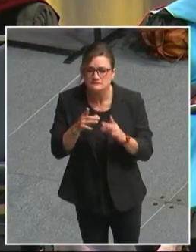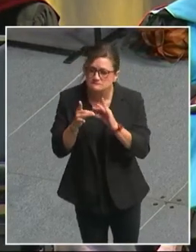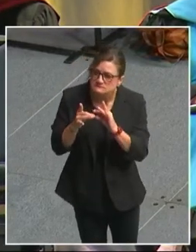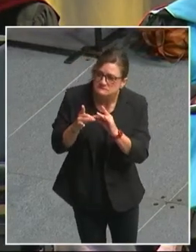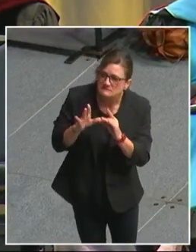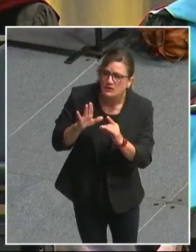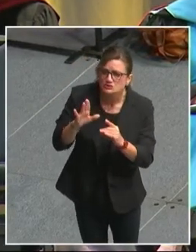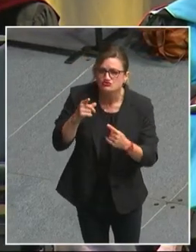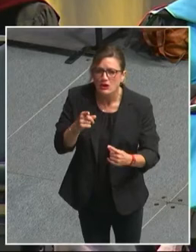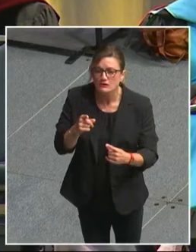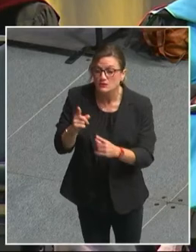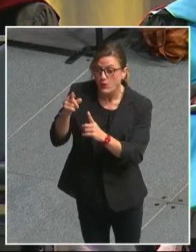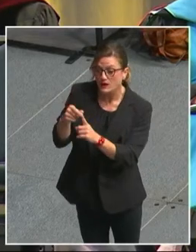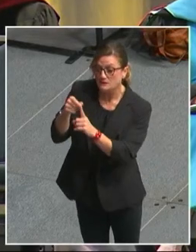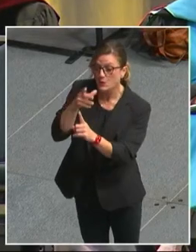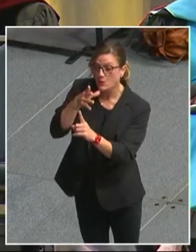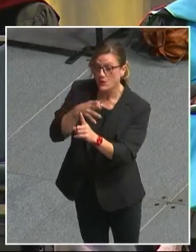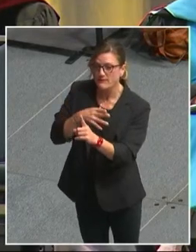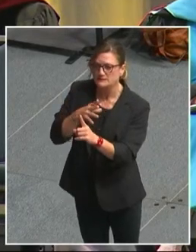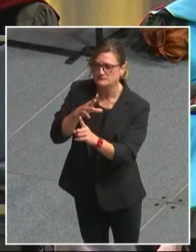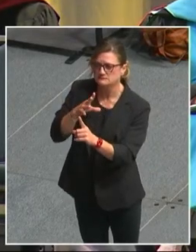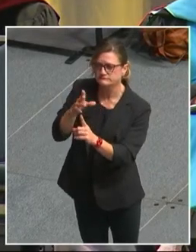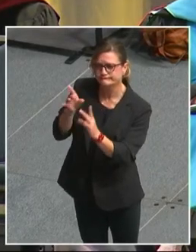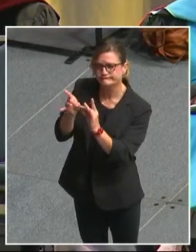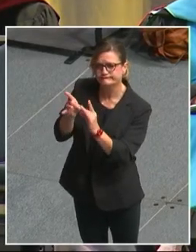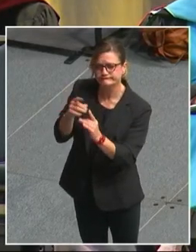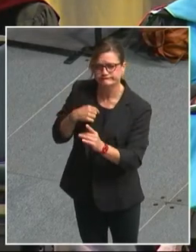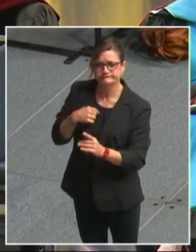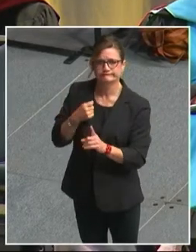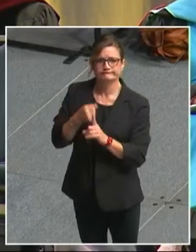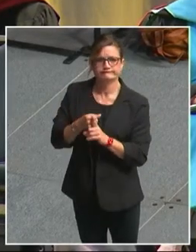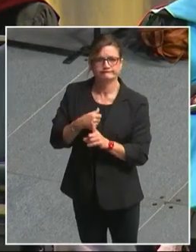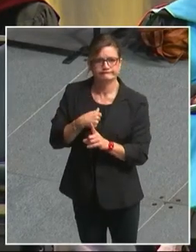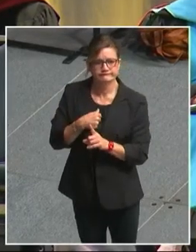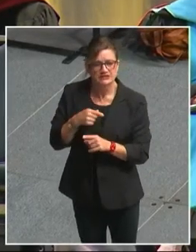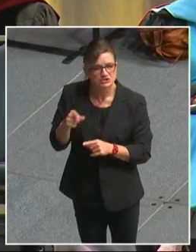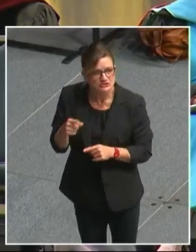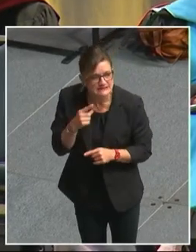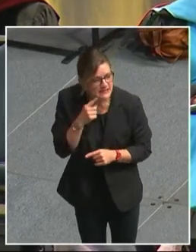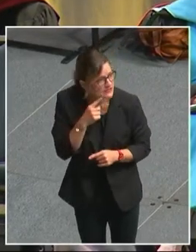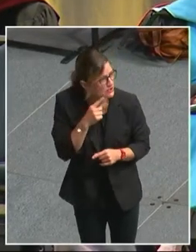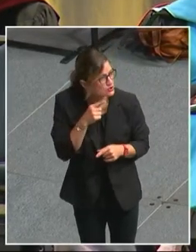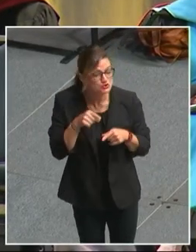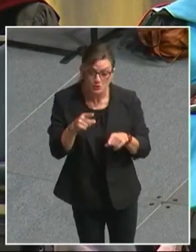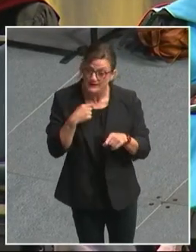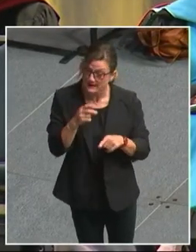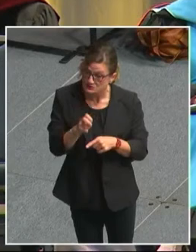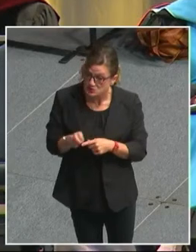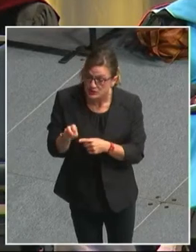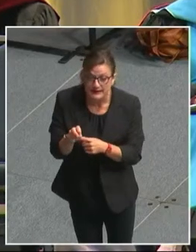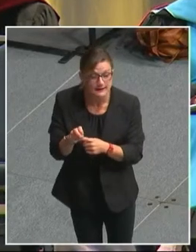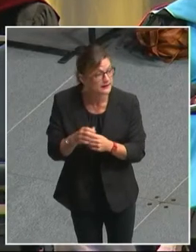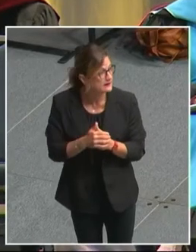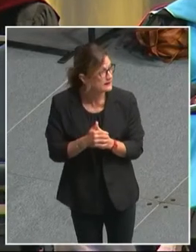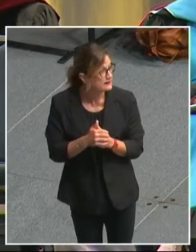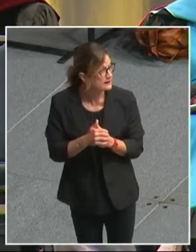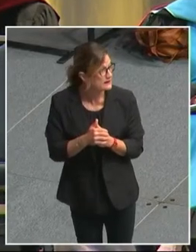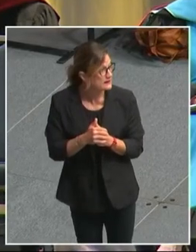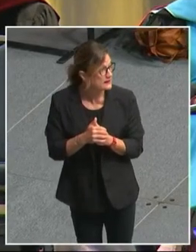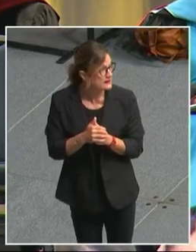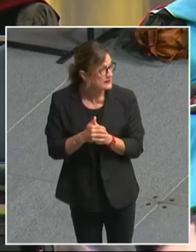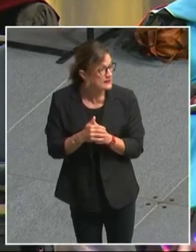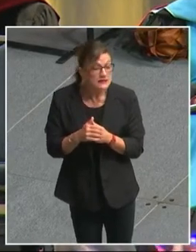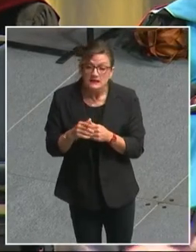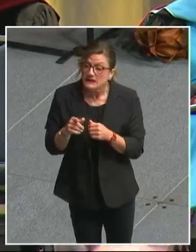to me. Along the journey that led me here, I had to deal with abuse, bullying,